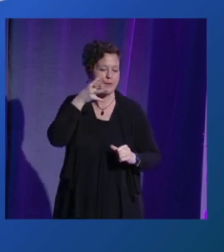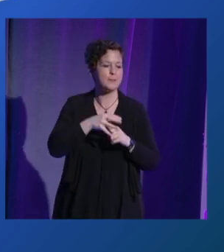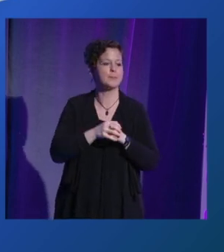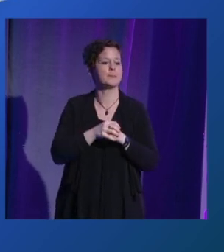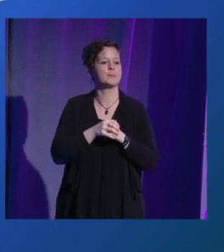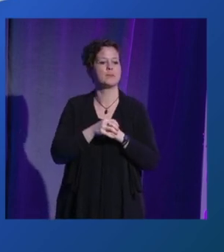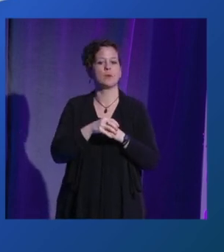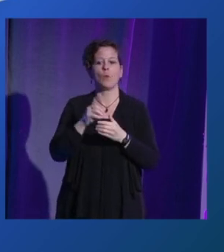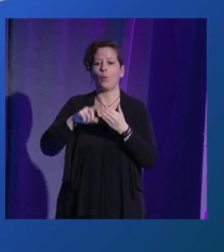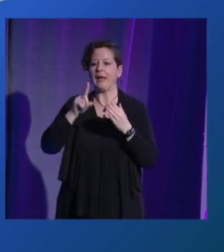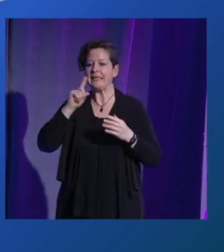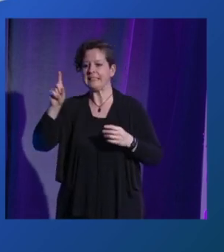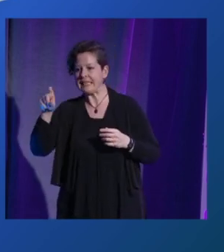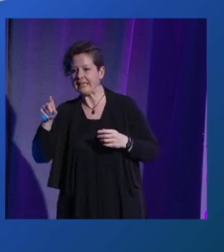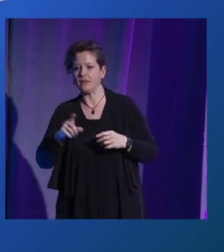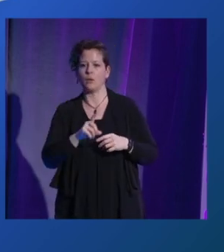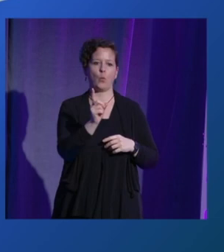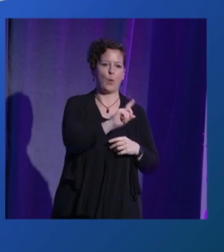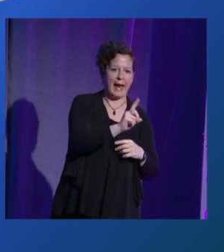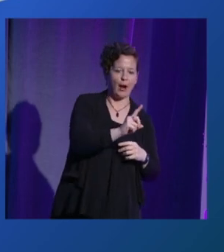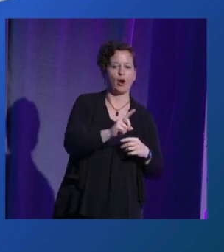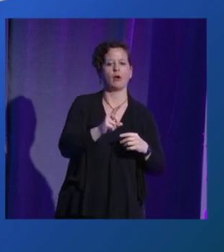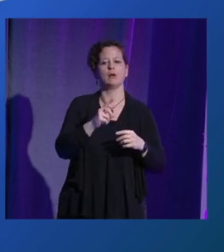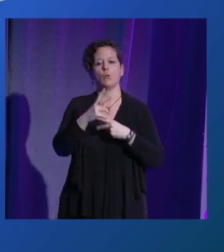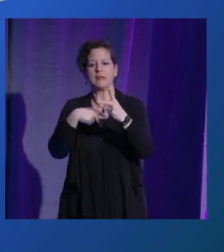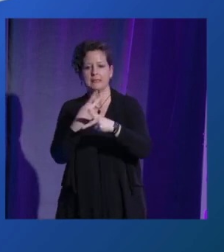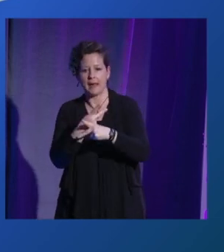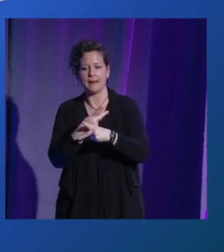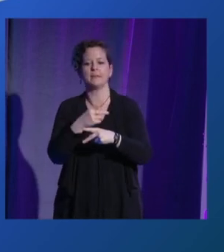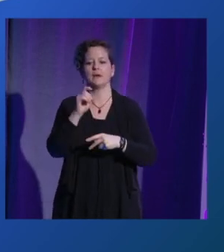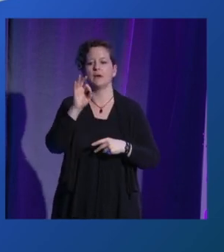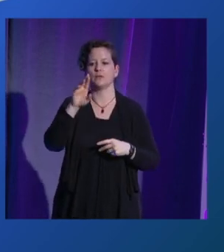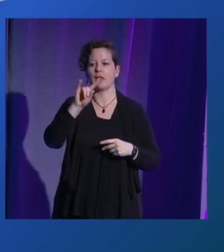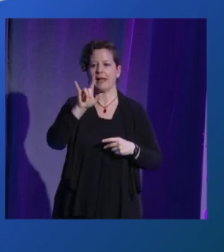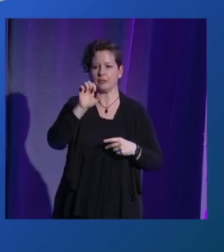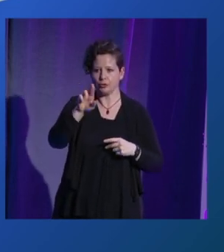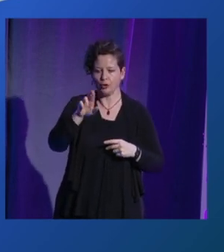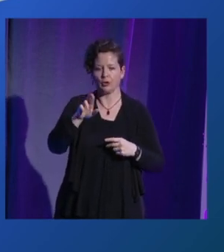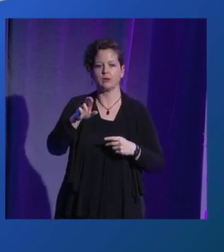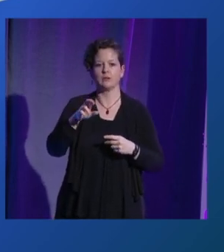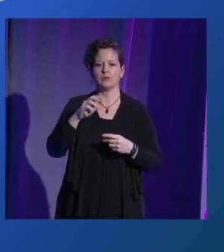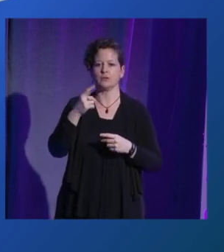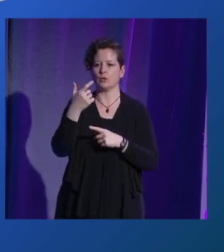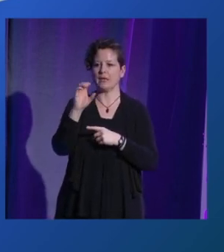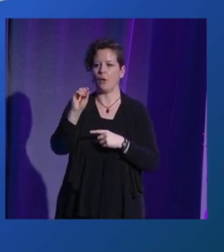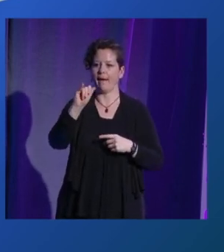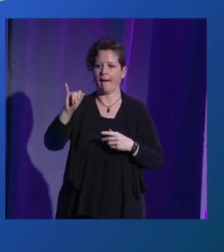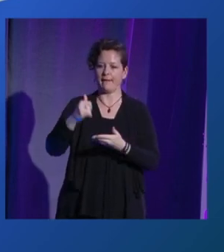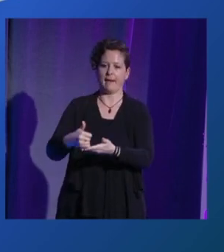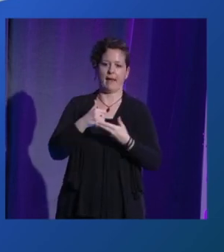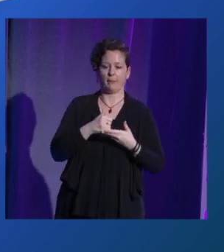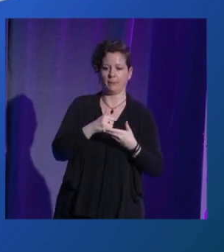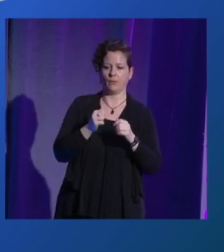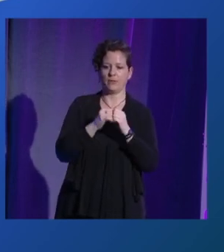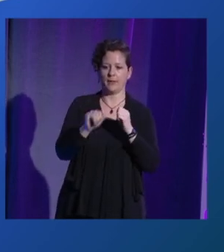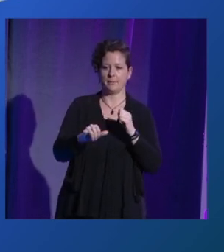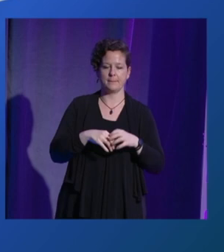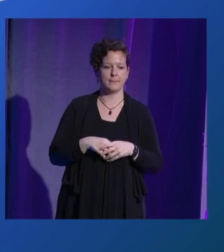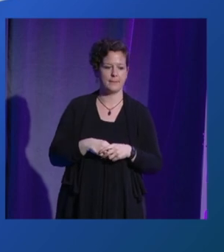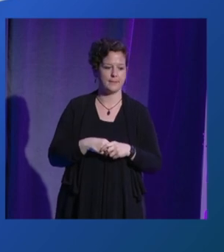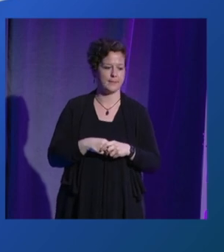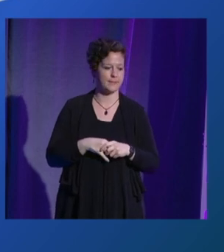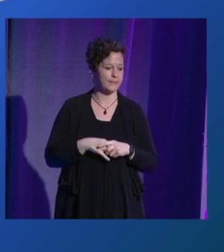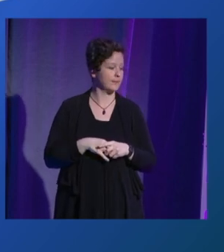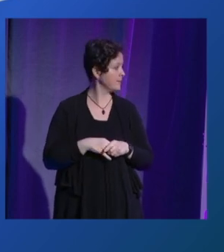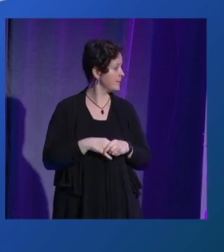it's needed the right amount right so that's I think um plays an important role to achieve sustainability absolutely and